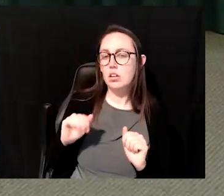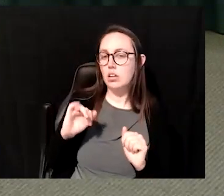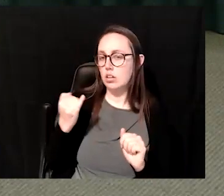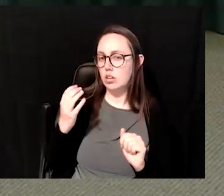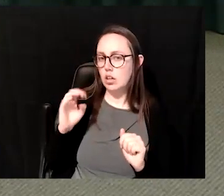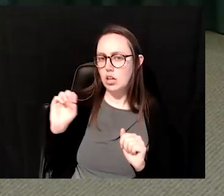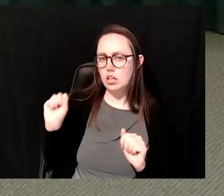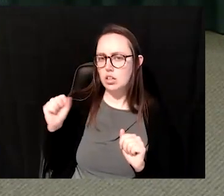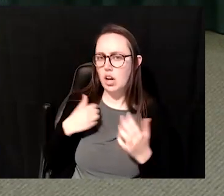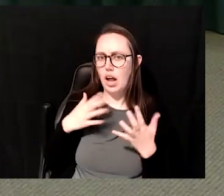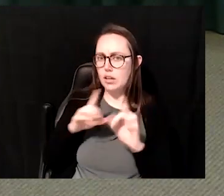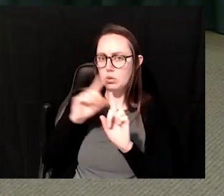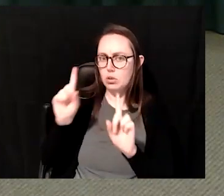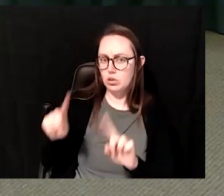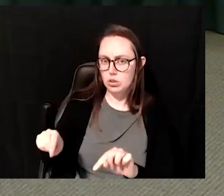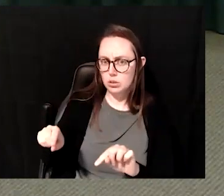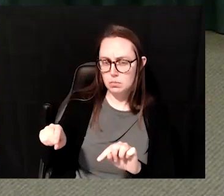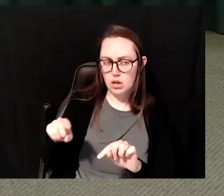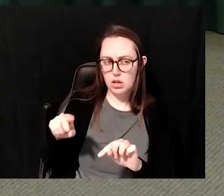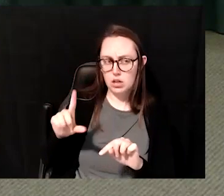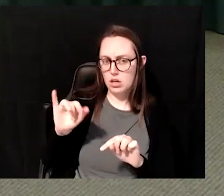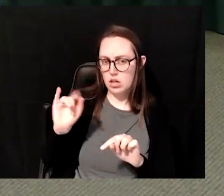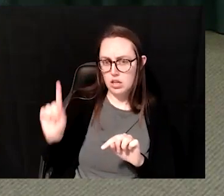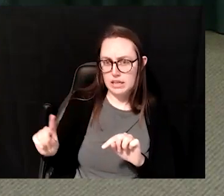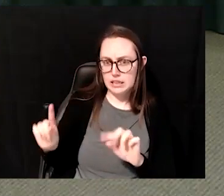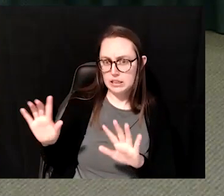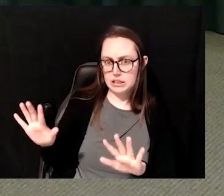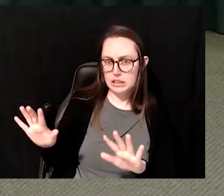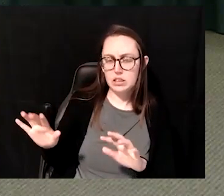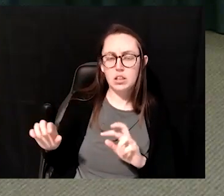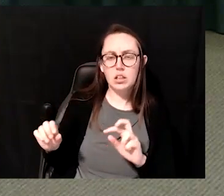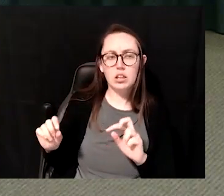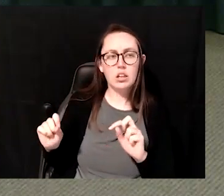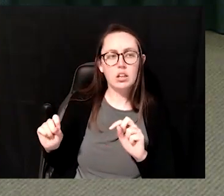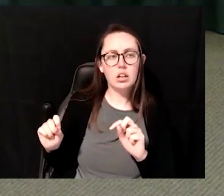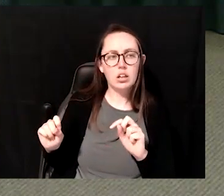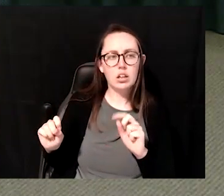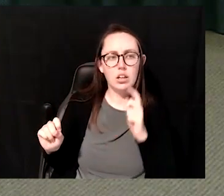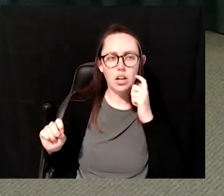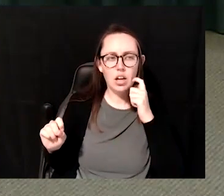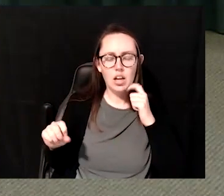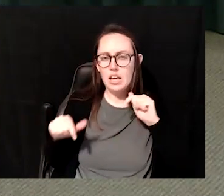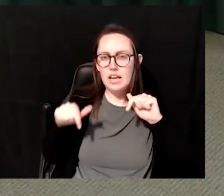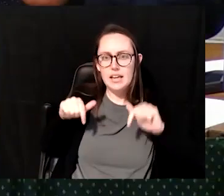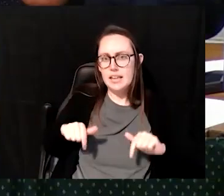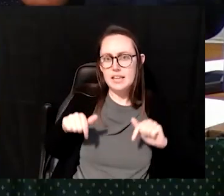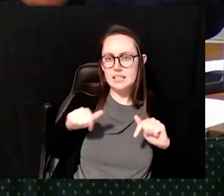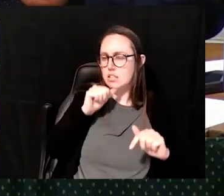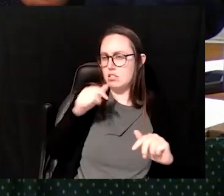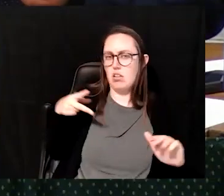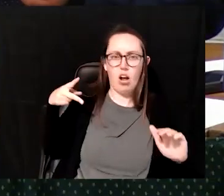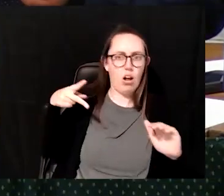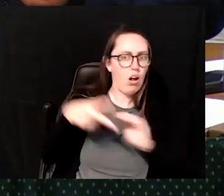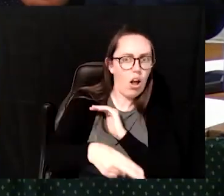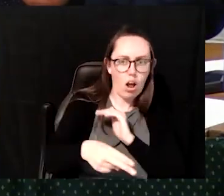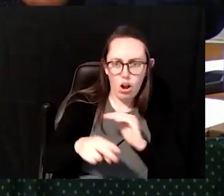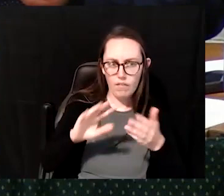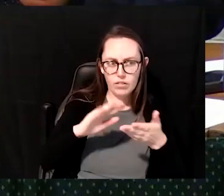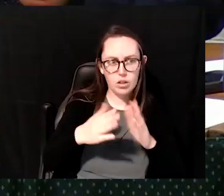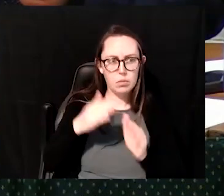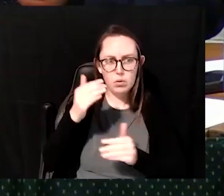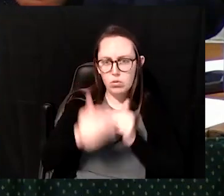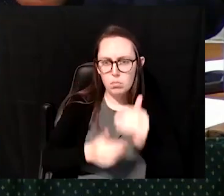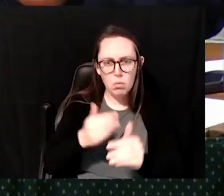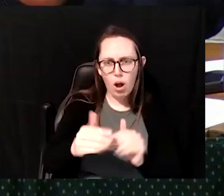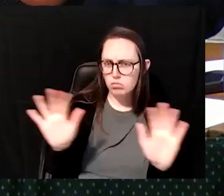I think I imagine that this wouldn't cut off a community process